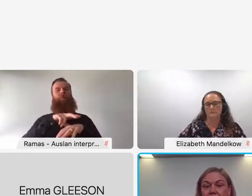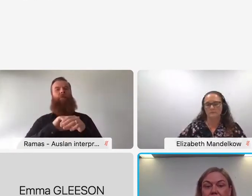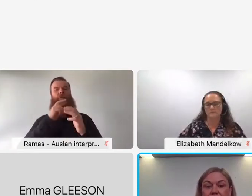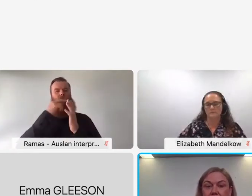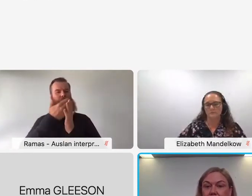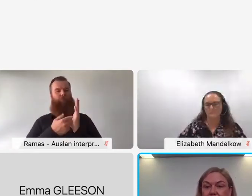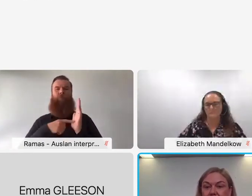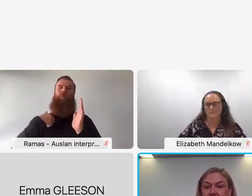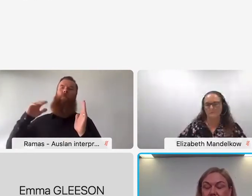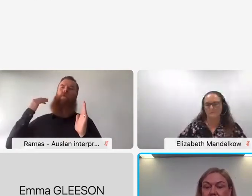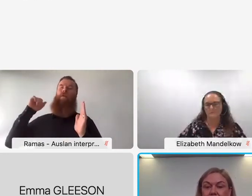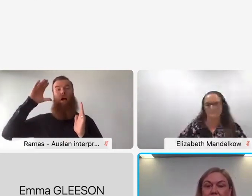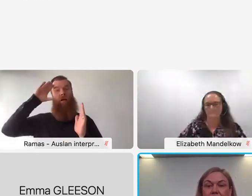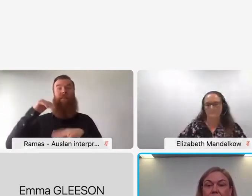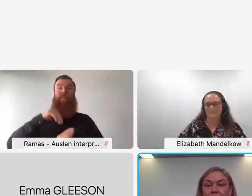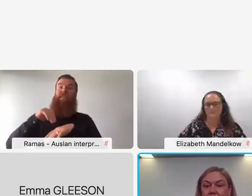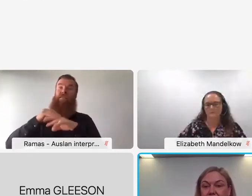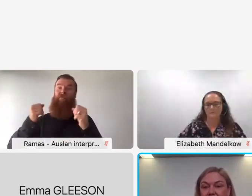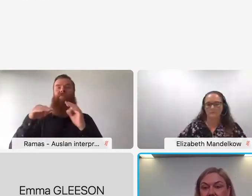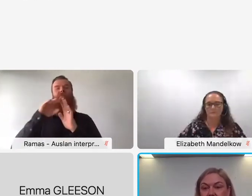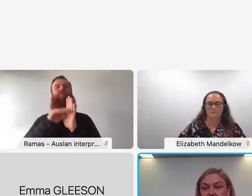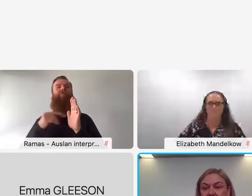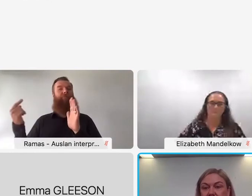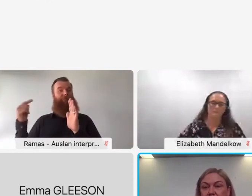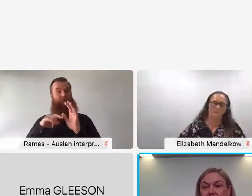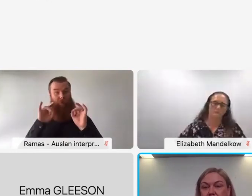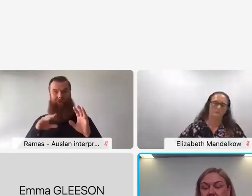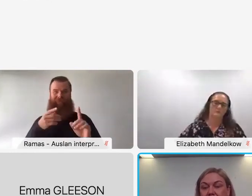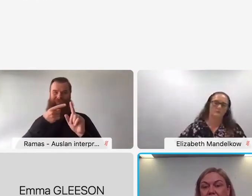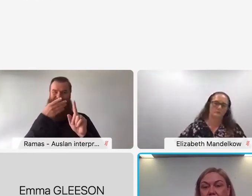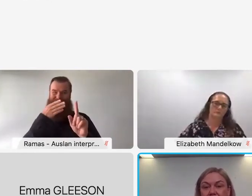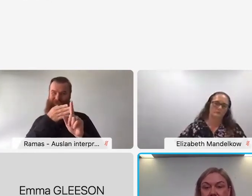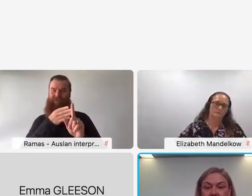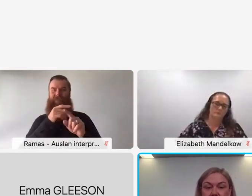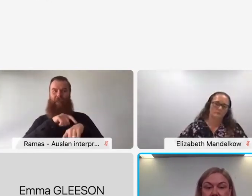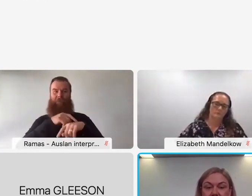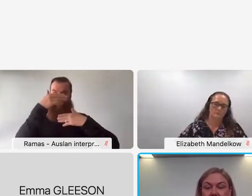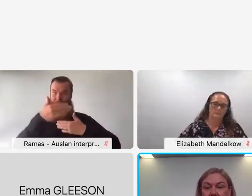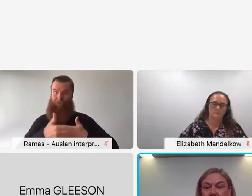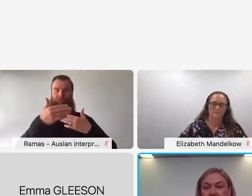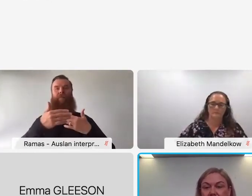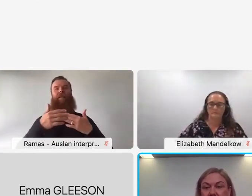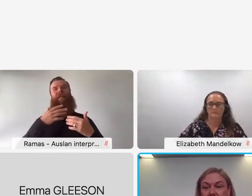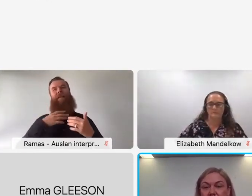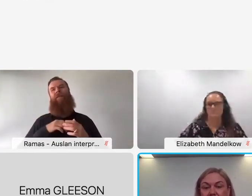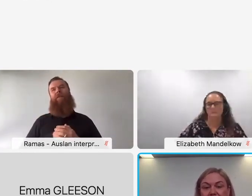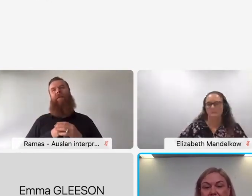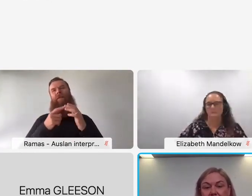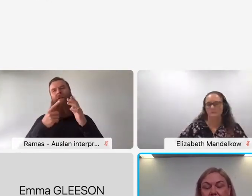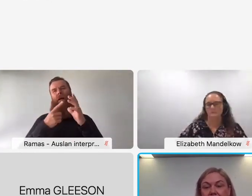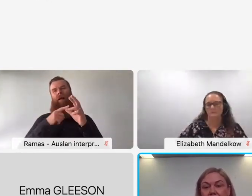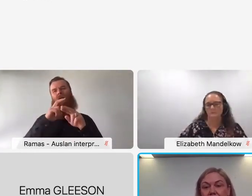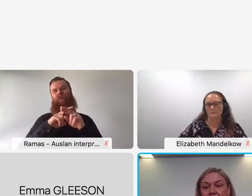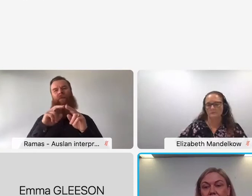before for a particular period of time, you also need to have an AFP check done by a federal